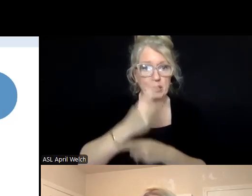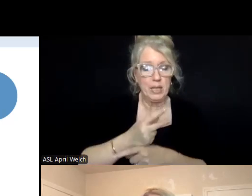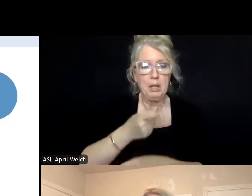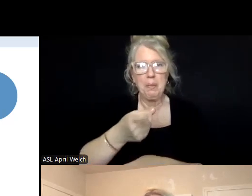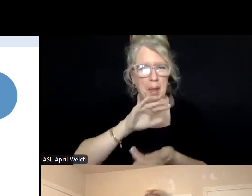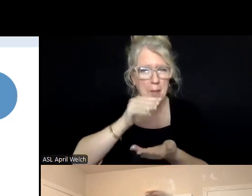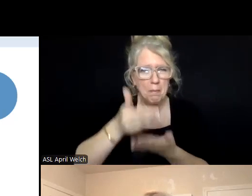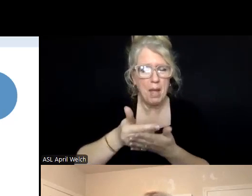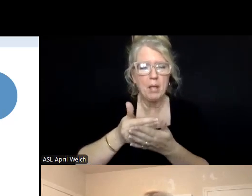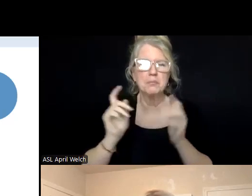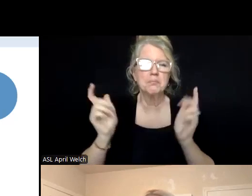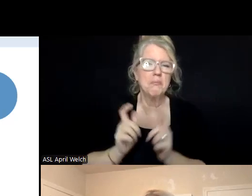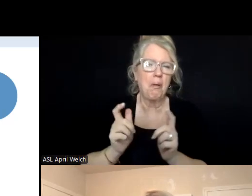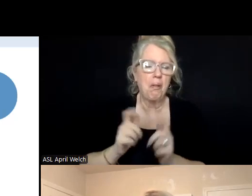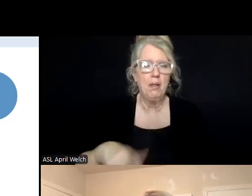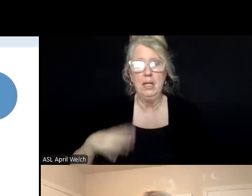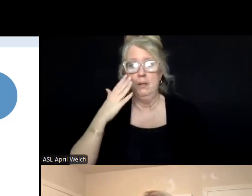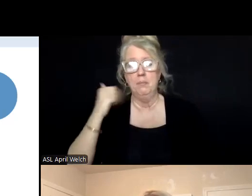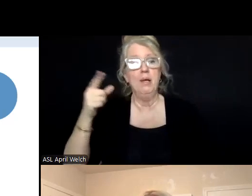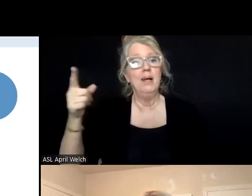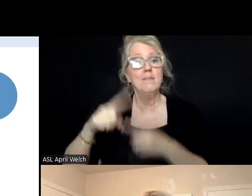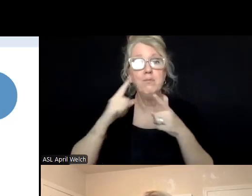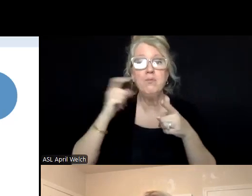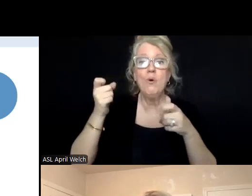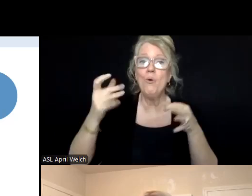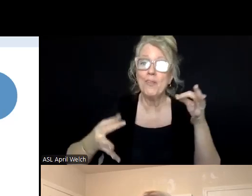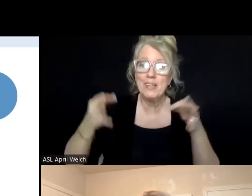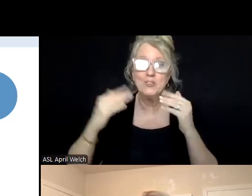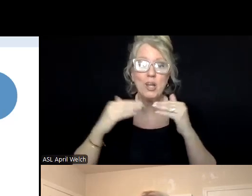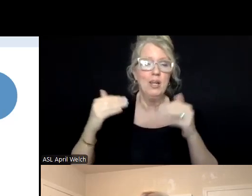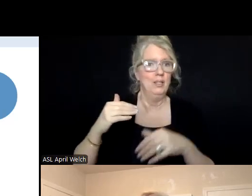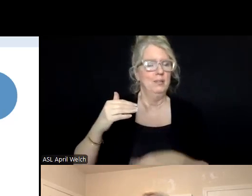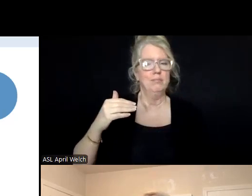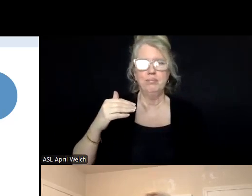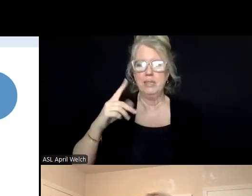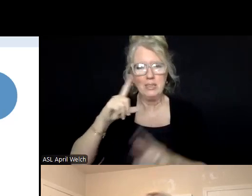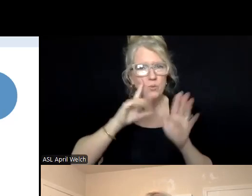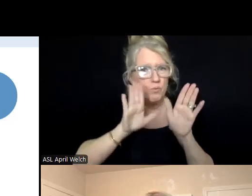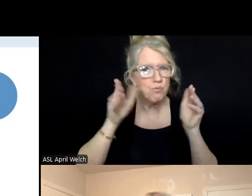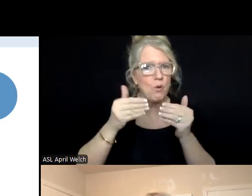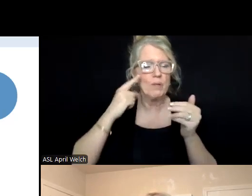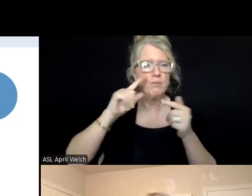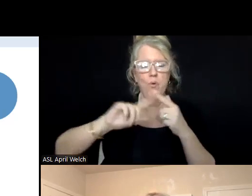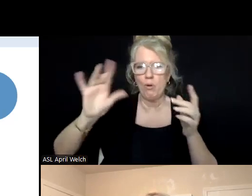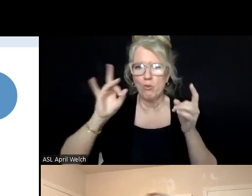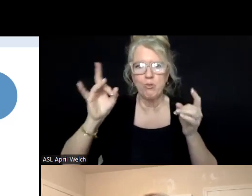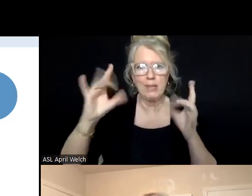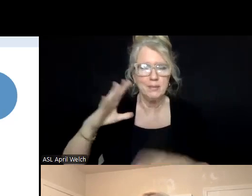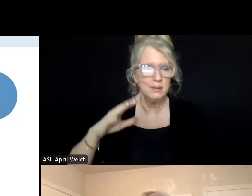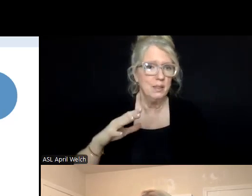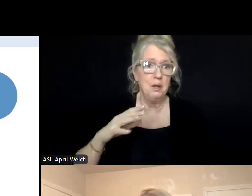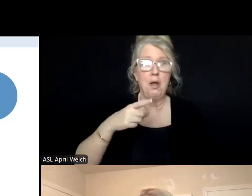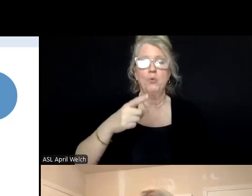amount of money, but in the justice space, it's very meaningful, and it's solely focused on crisis, which is